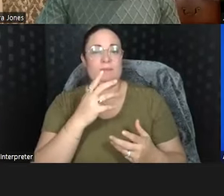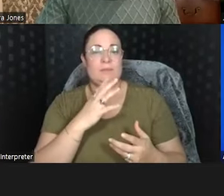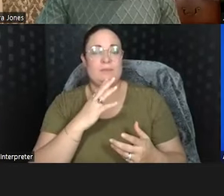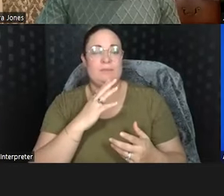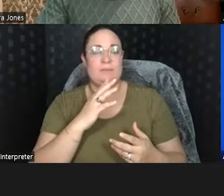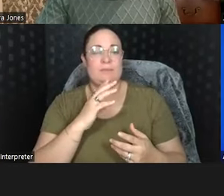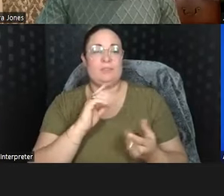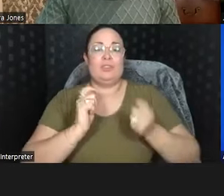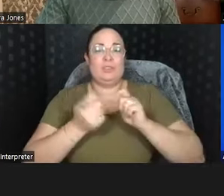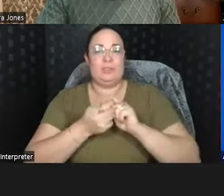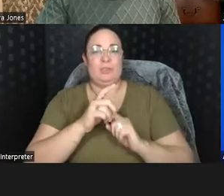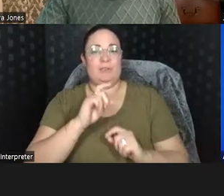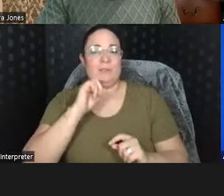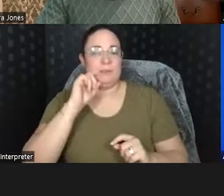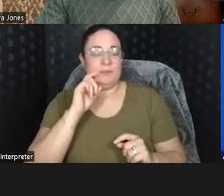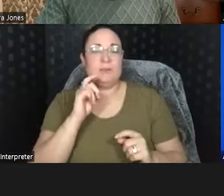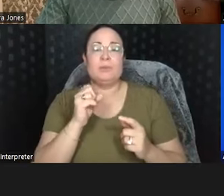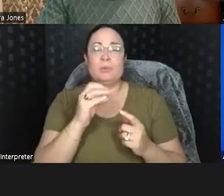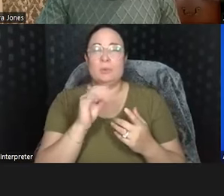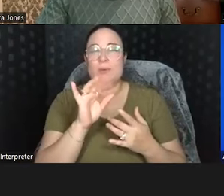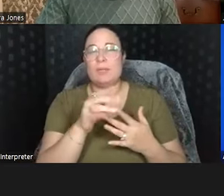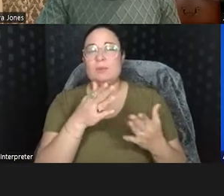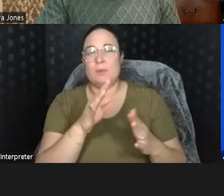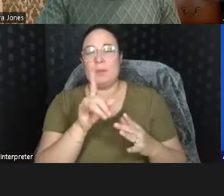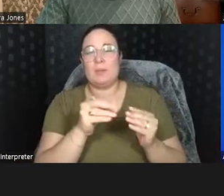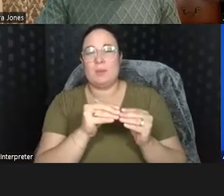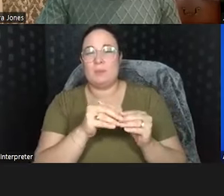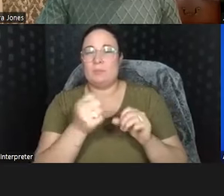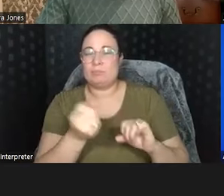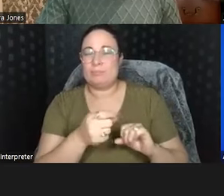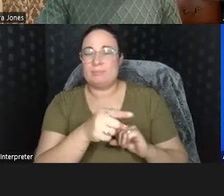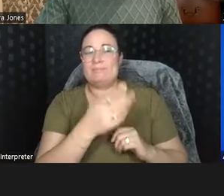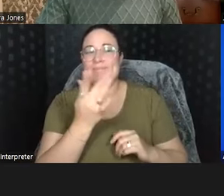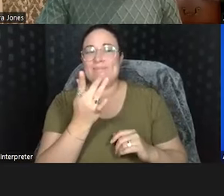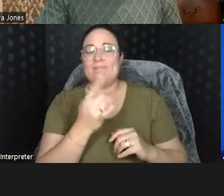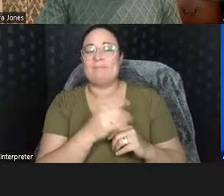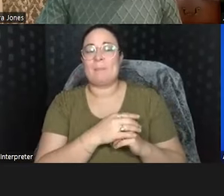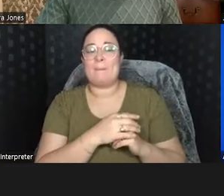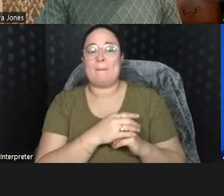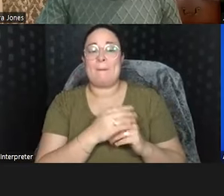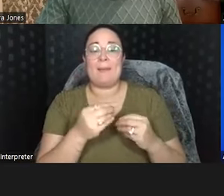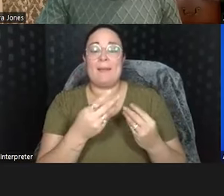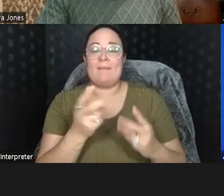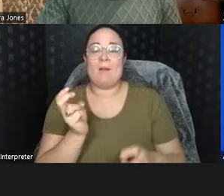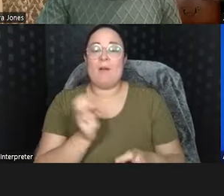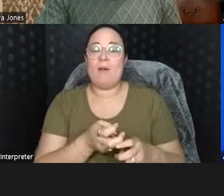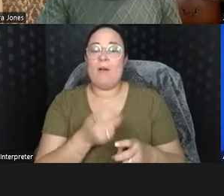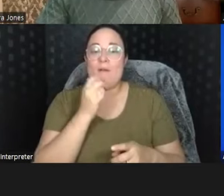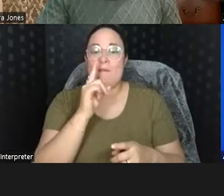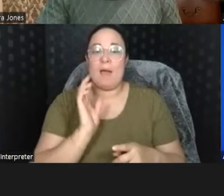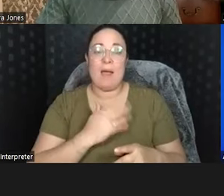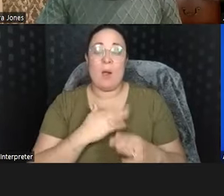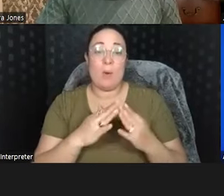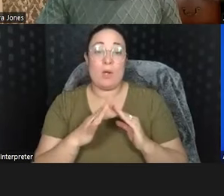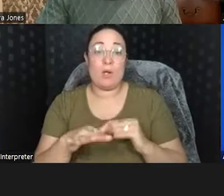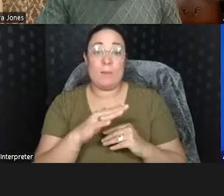the ways that this institutional violence is perpetuated, because it not only, you know, makes it hard for our community members